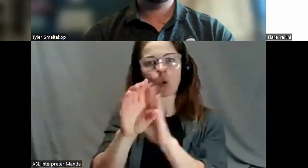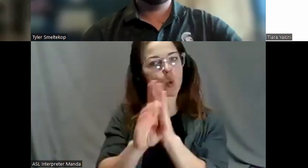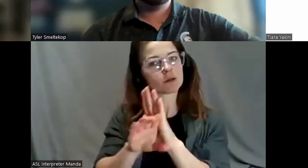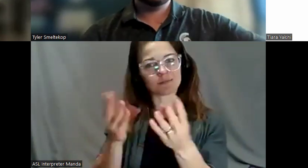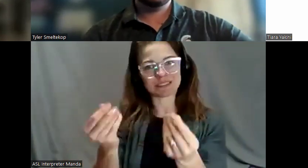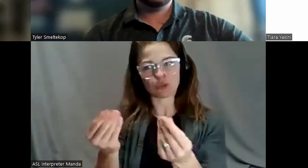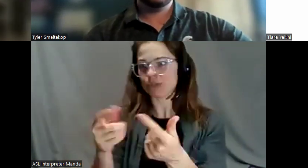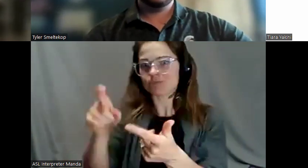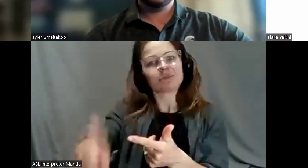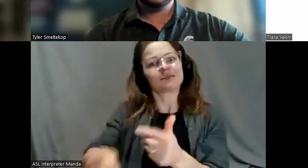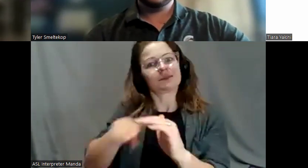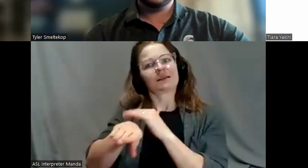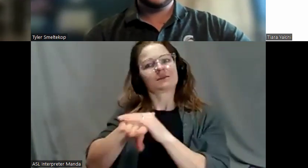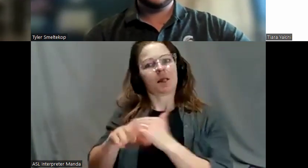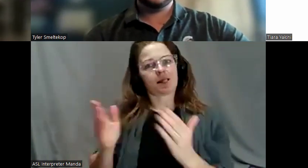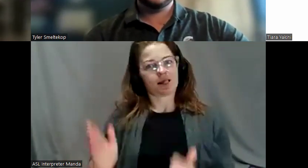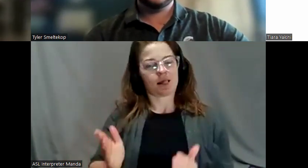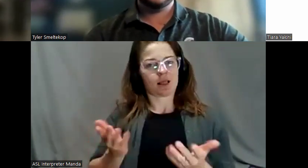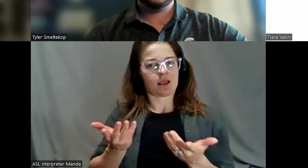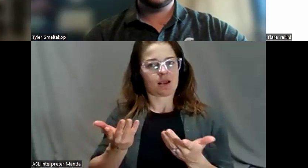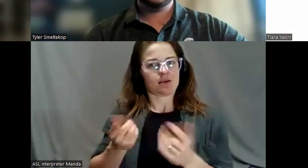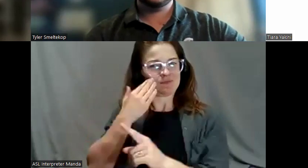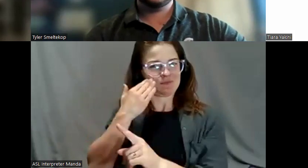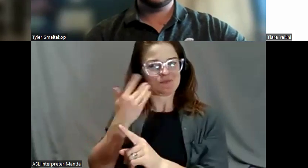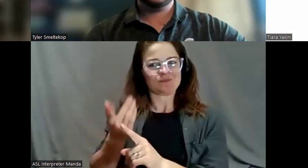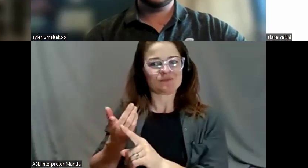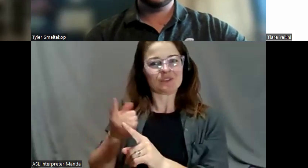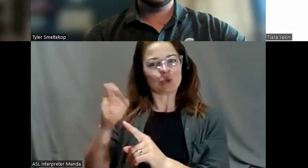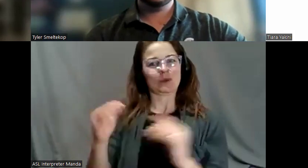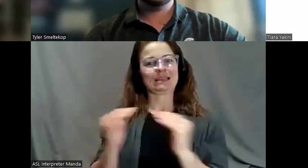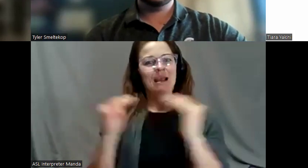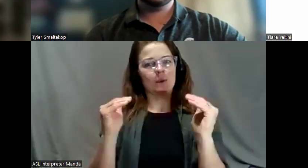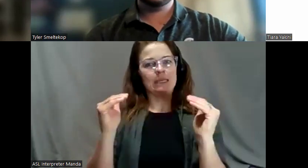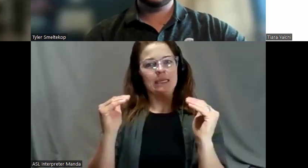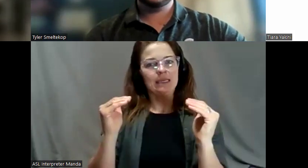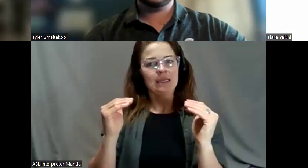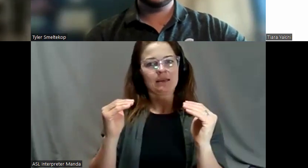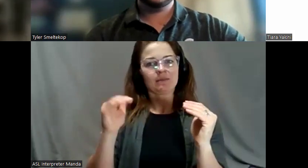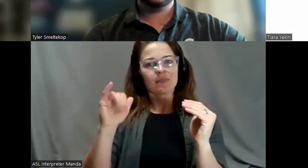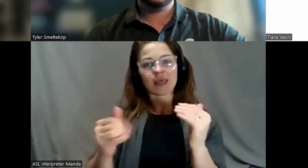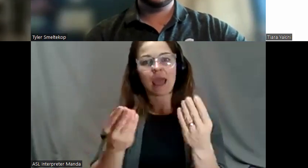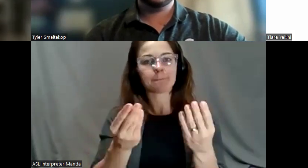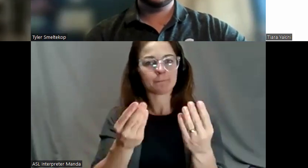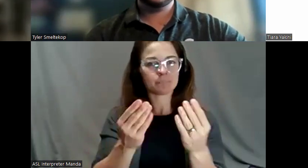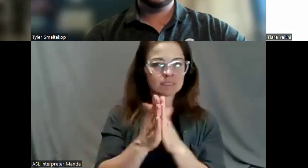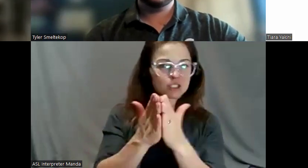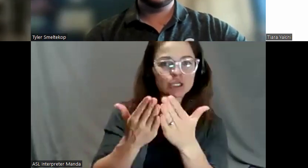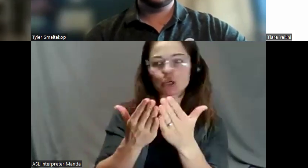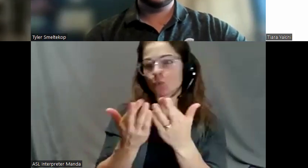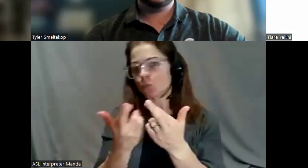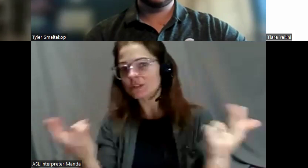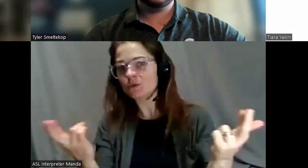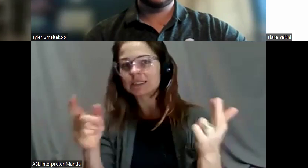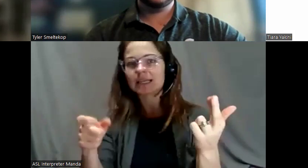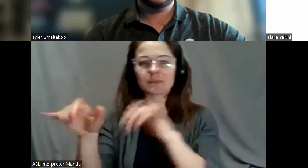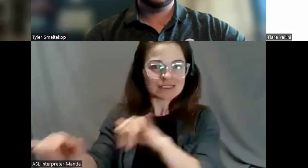and coming from the equity piece of being able to process that material within the same fashion,